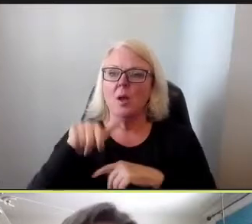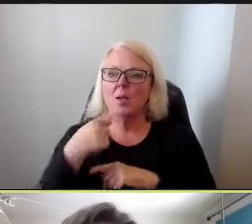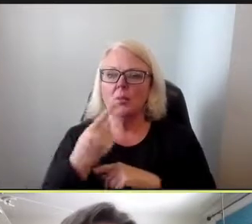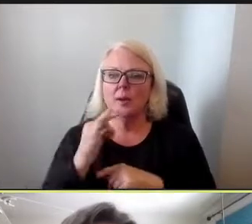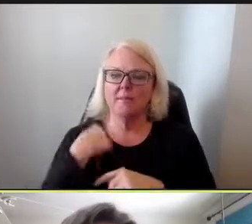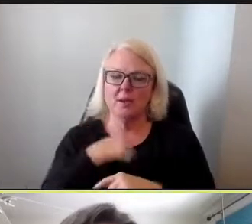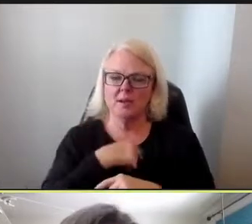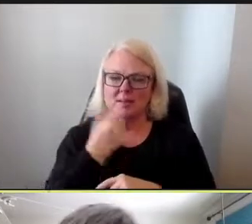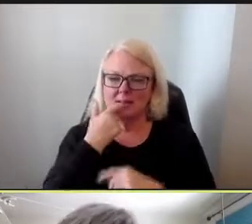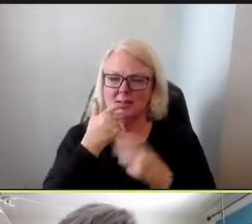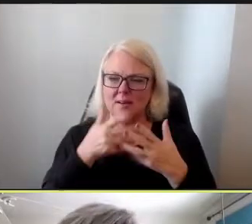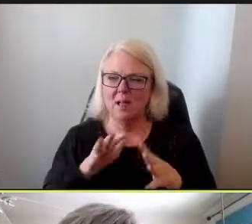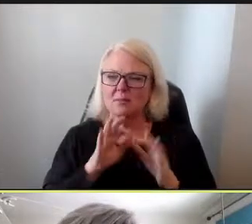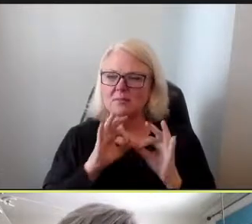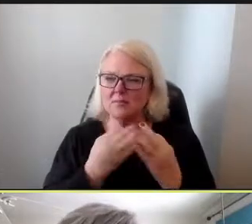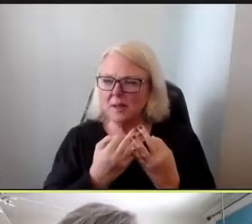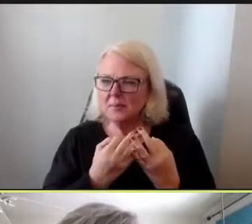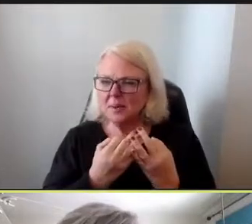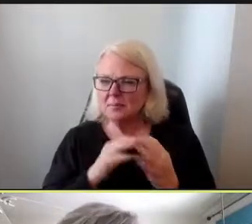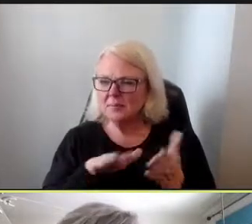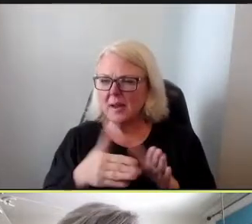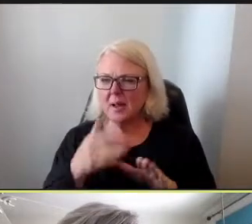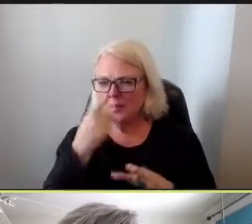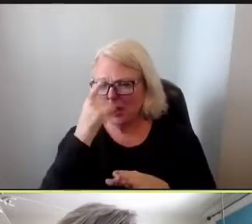us had just lost a relative due to COVID.